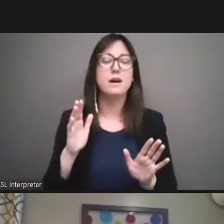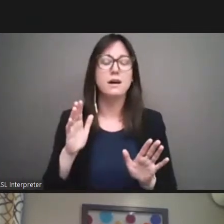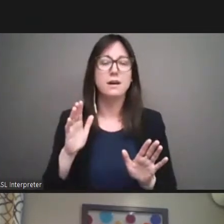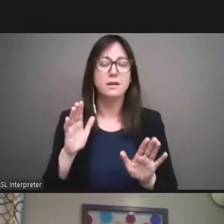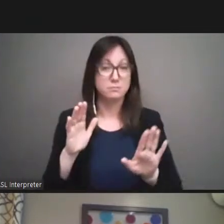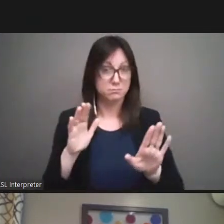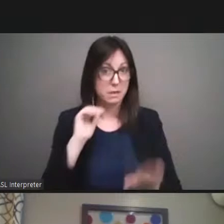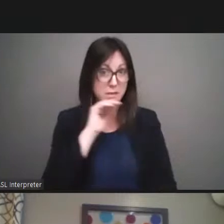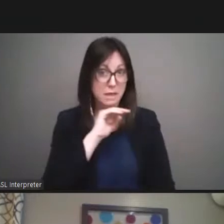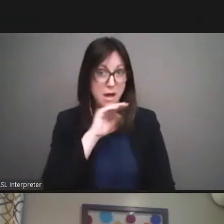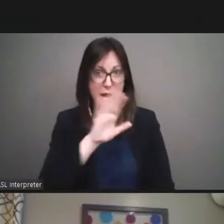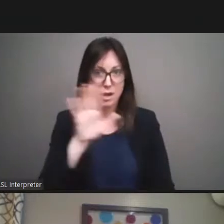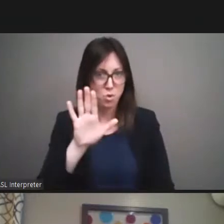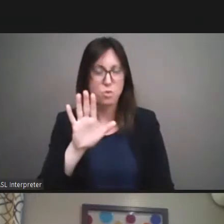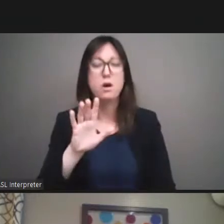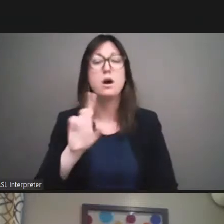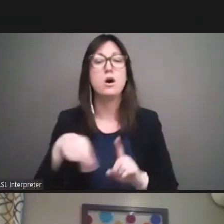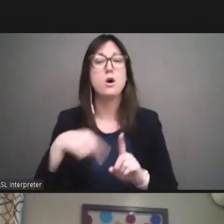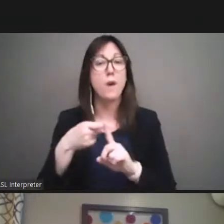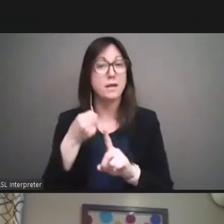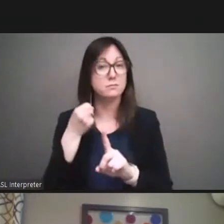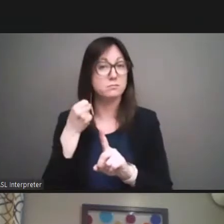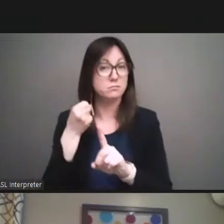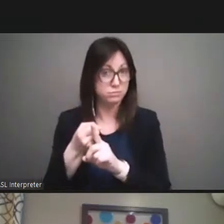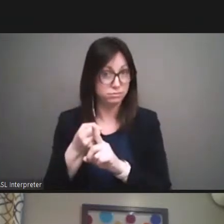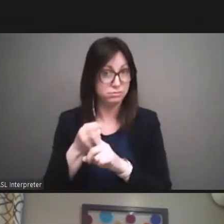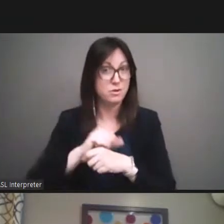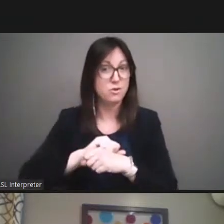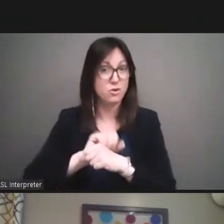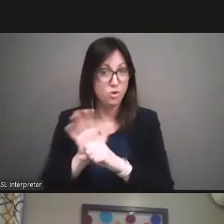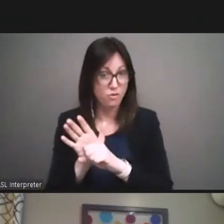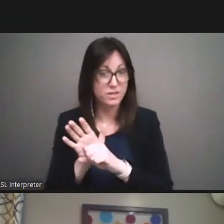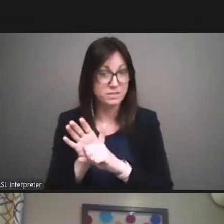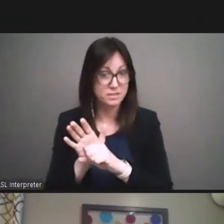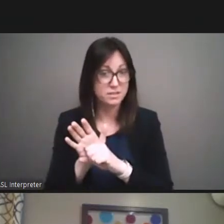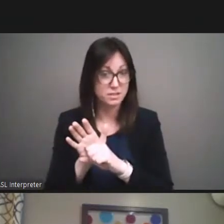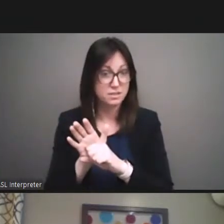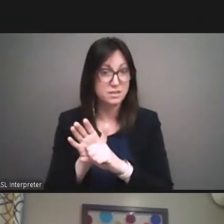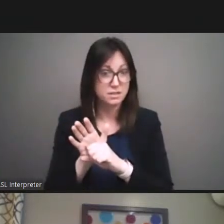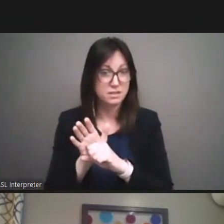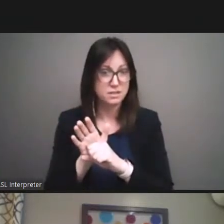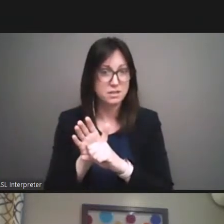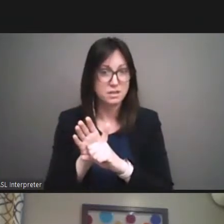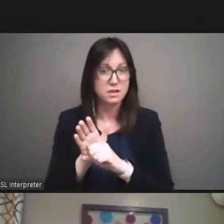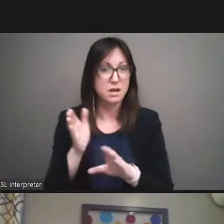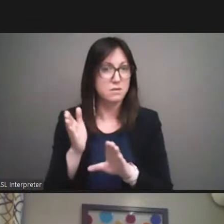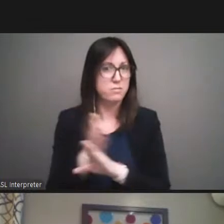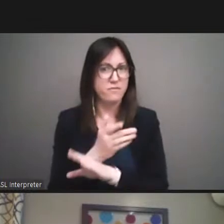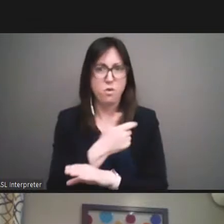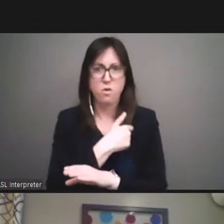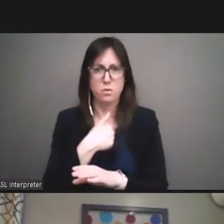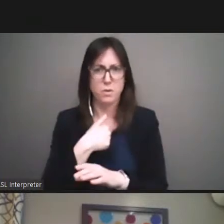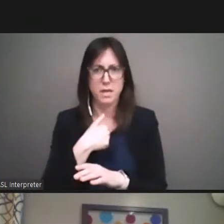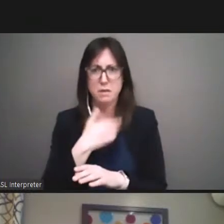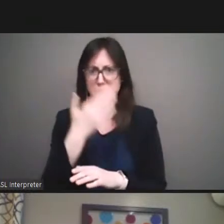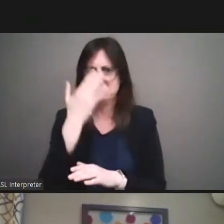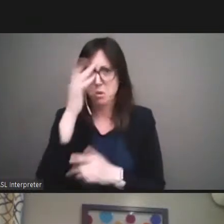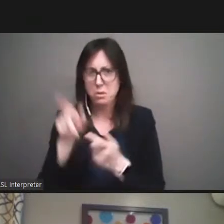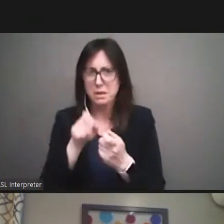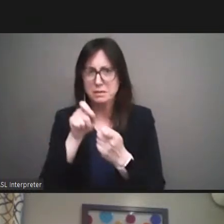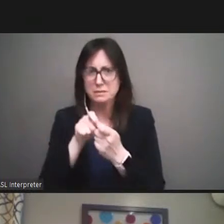you folks, at the very beginning of the pandemic, before we had a full understanding